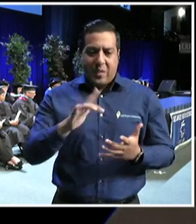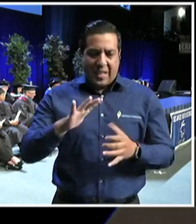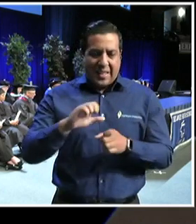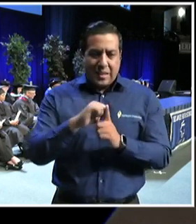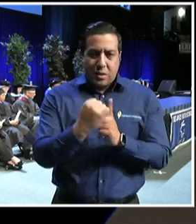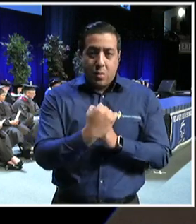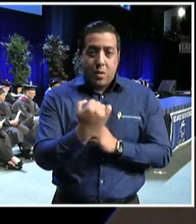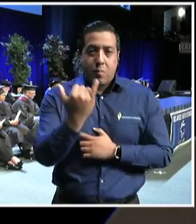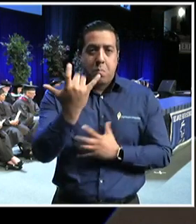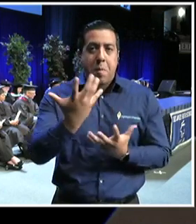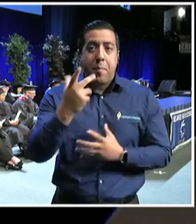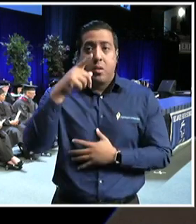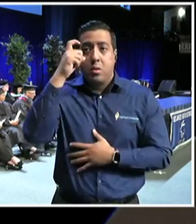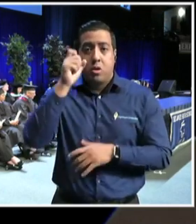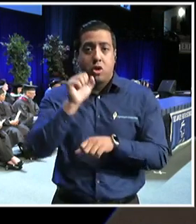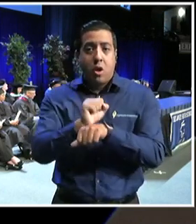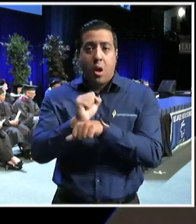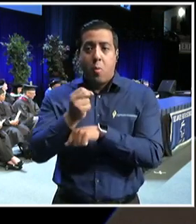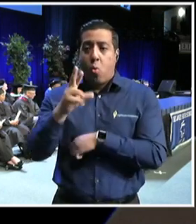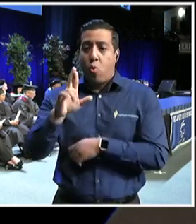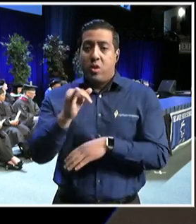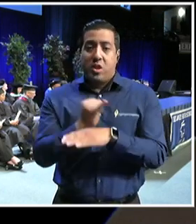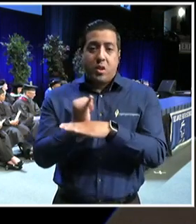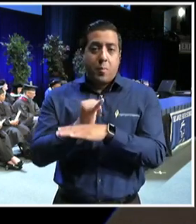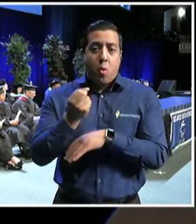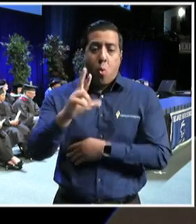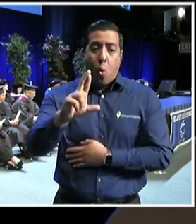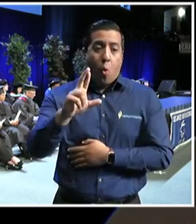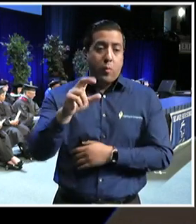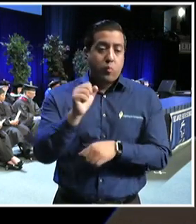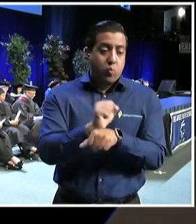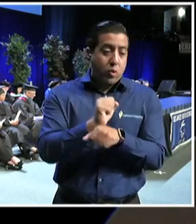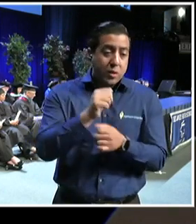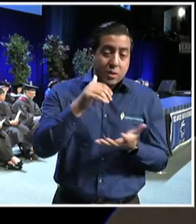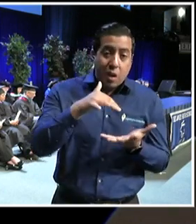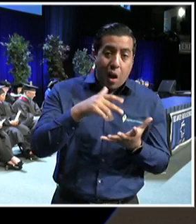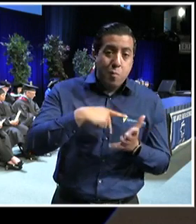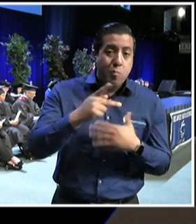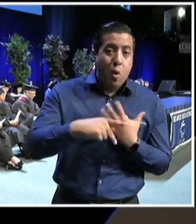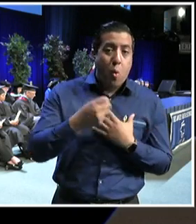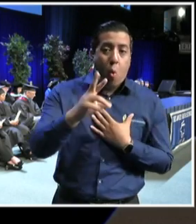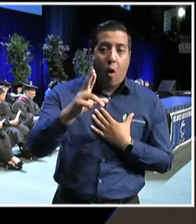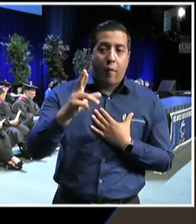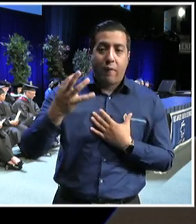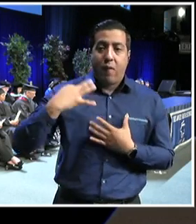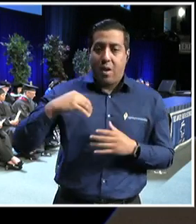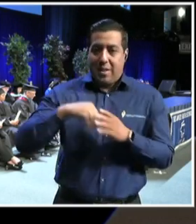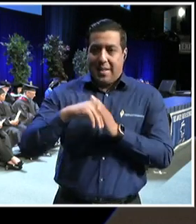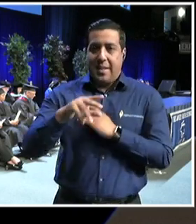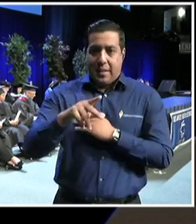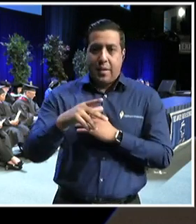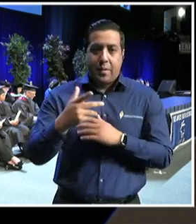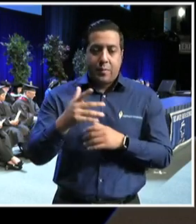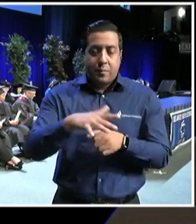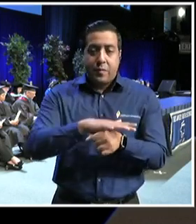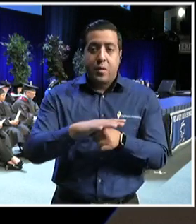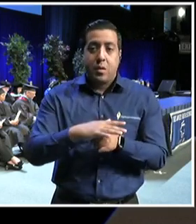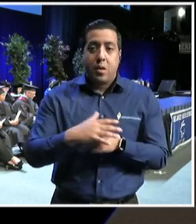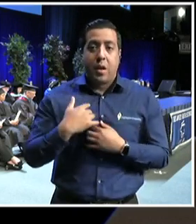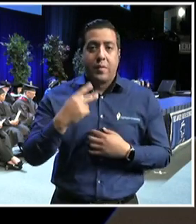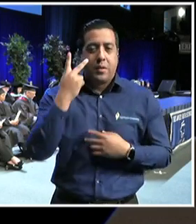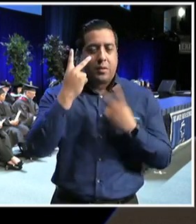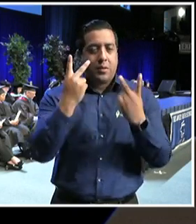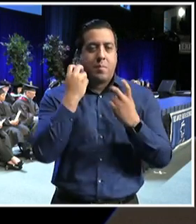You could take a summer job, an internship, a work-study program, or volunteer in your field. I have seen many